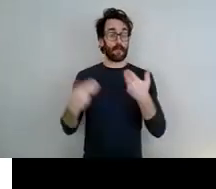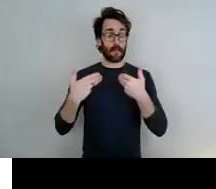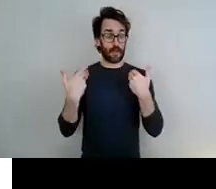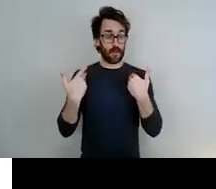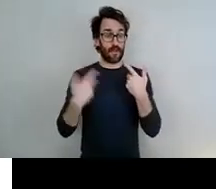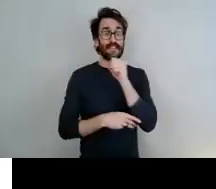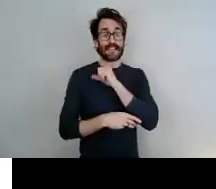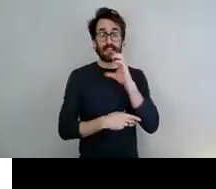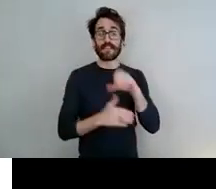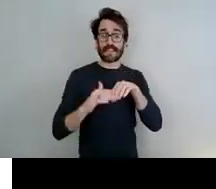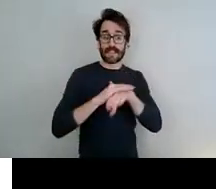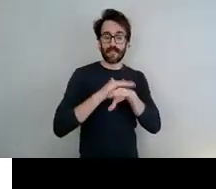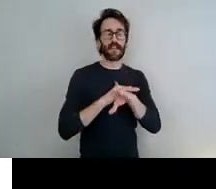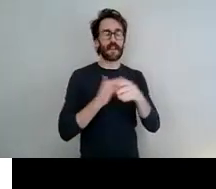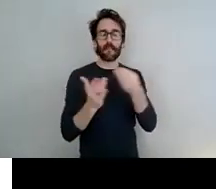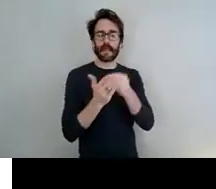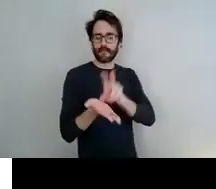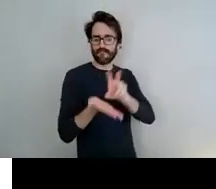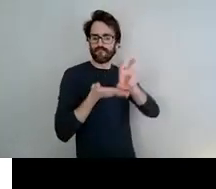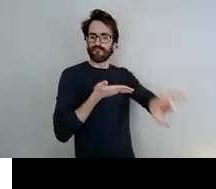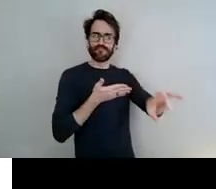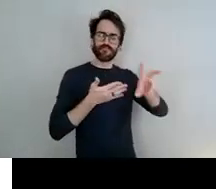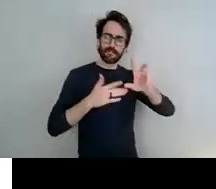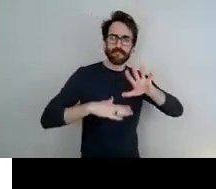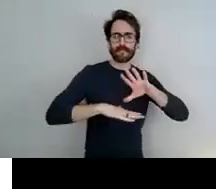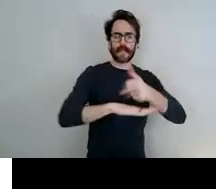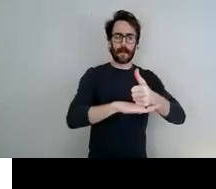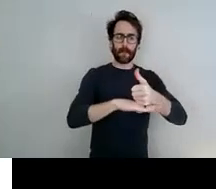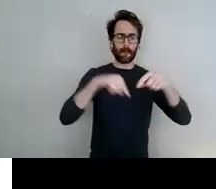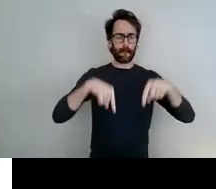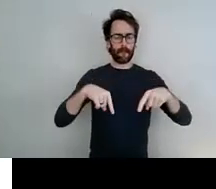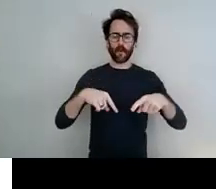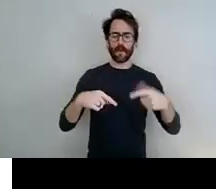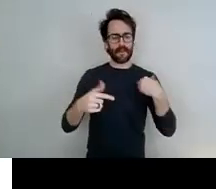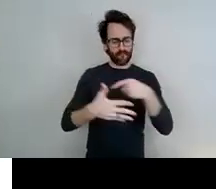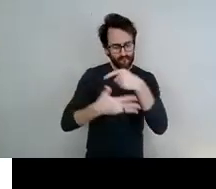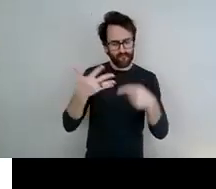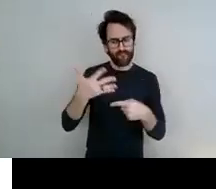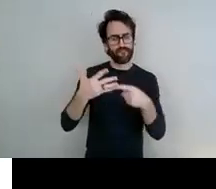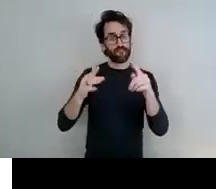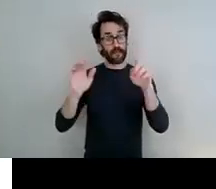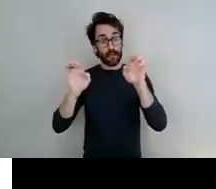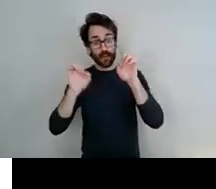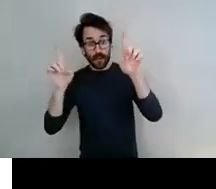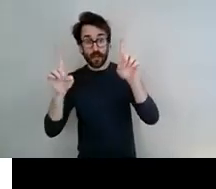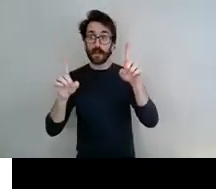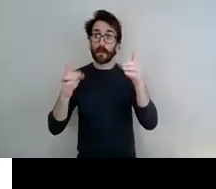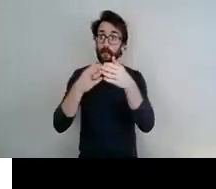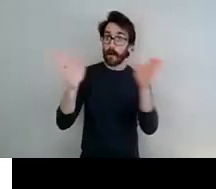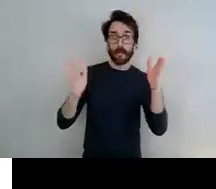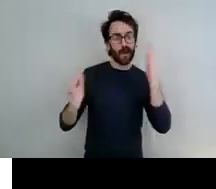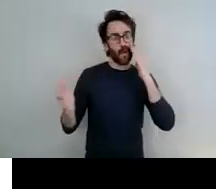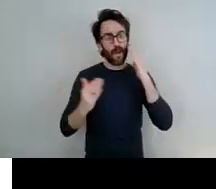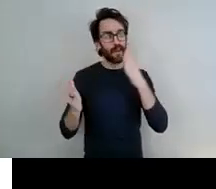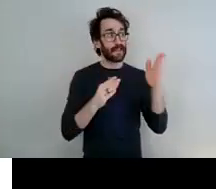The pillars for this strategy include public education awareness, training for staff, and the coordination of